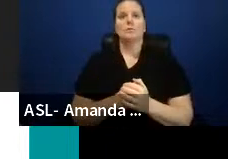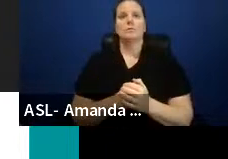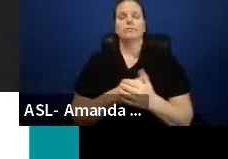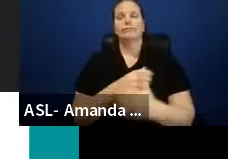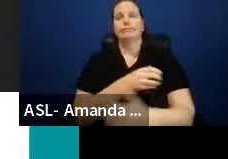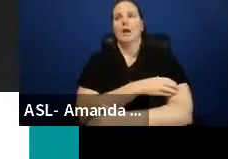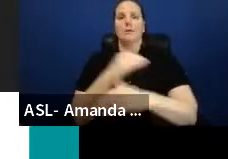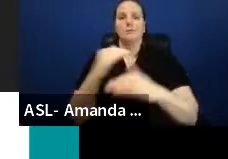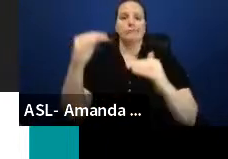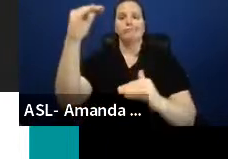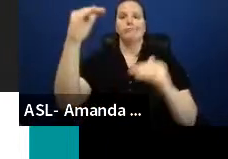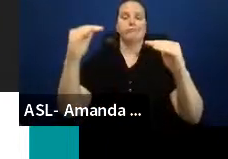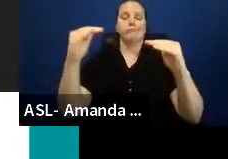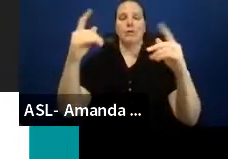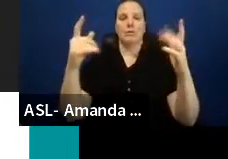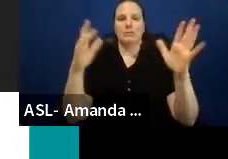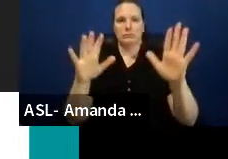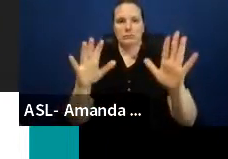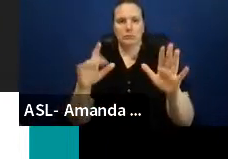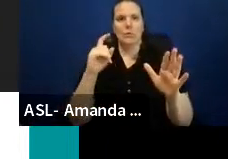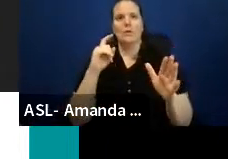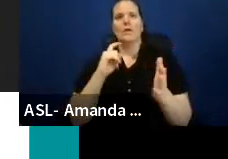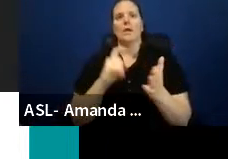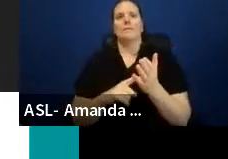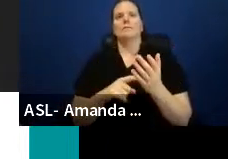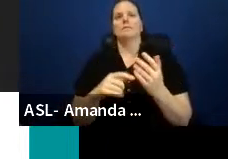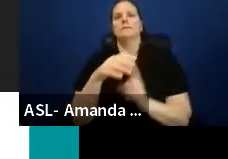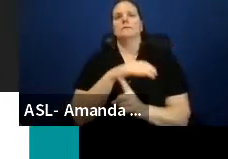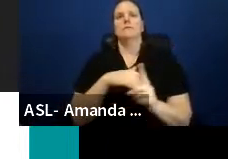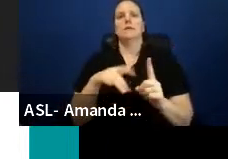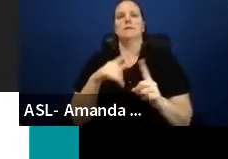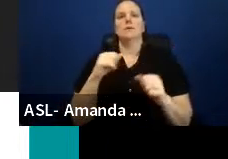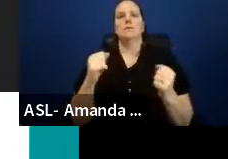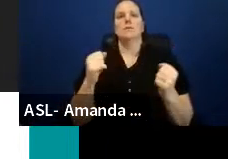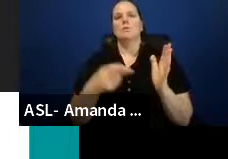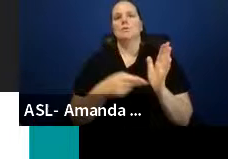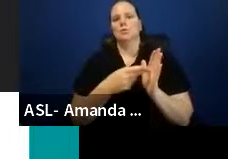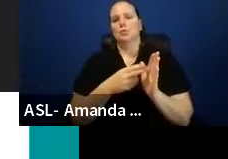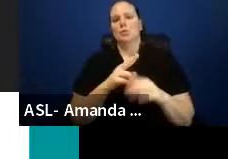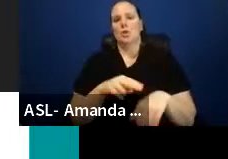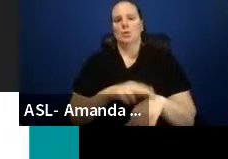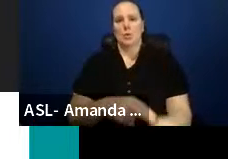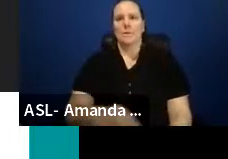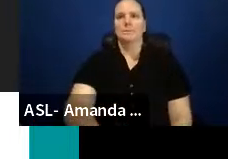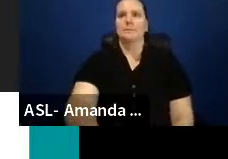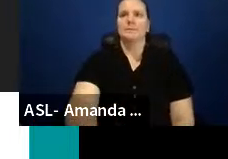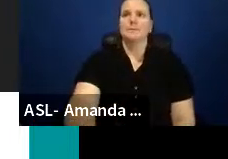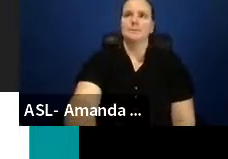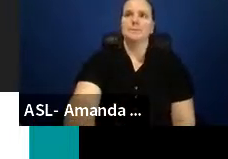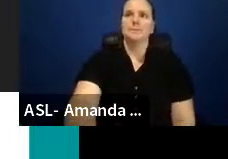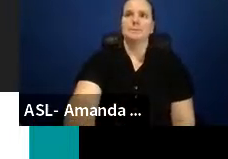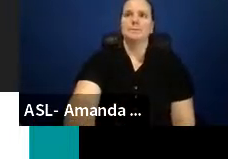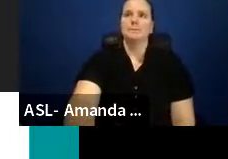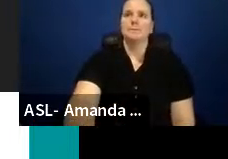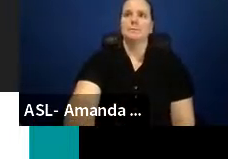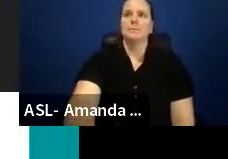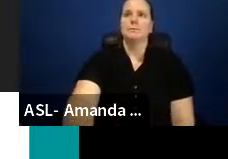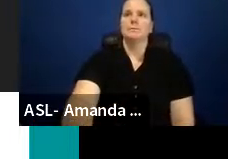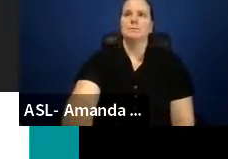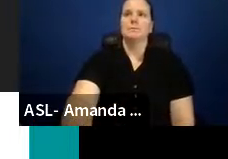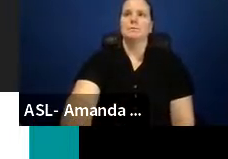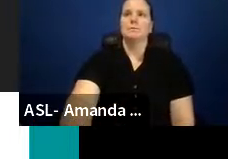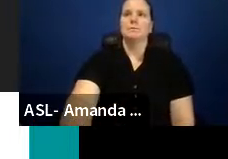in the room as they arise. Create a space for multiple truths and norms. Be kind and brave.